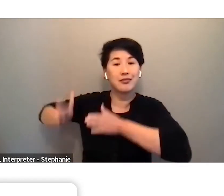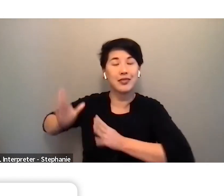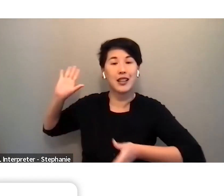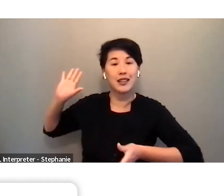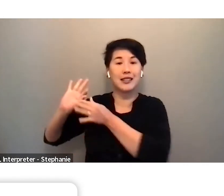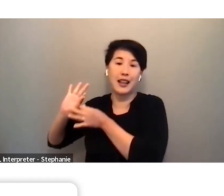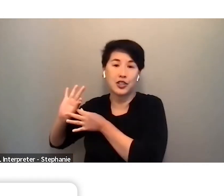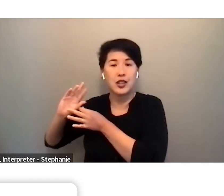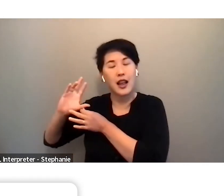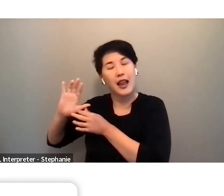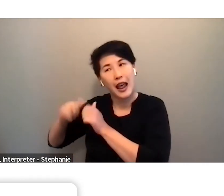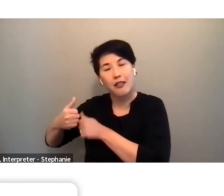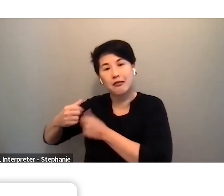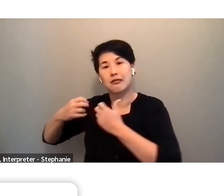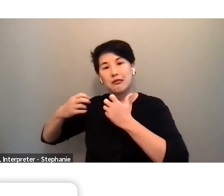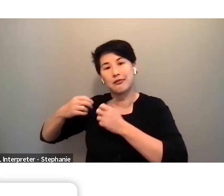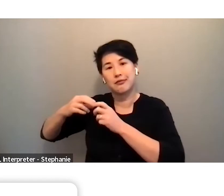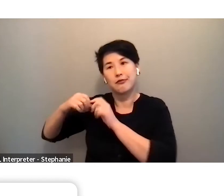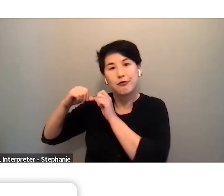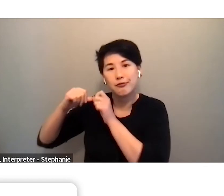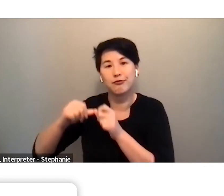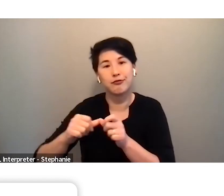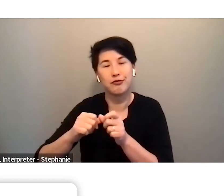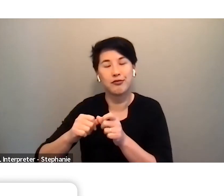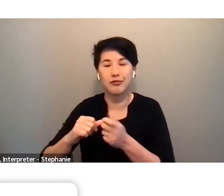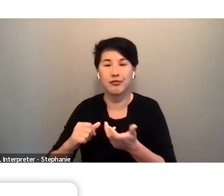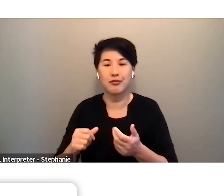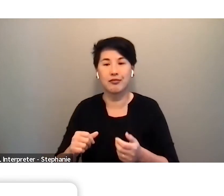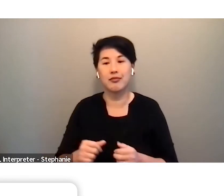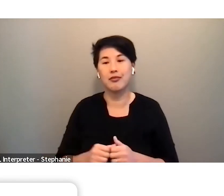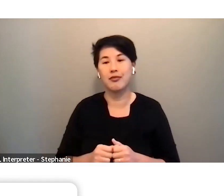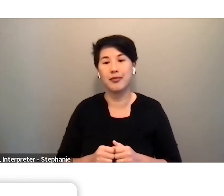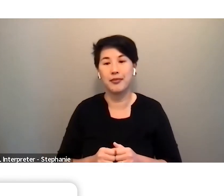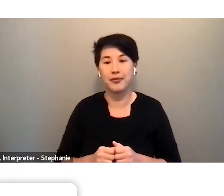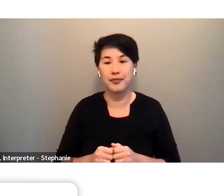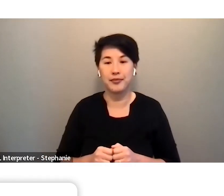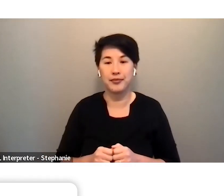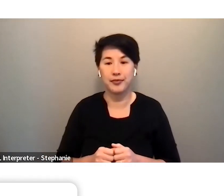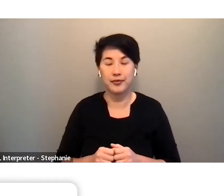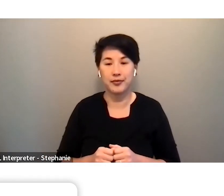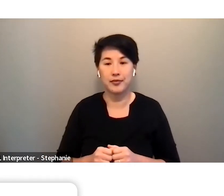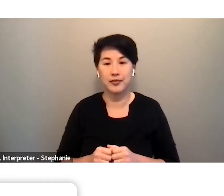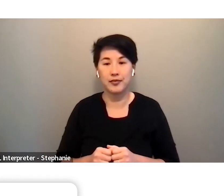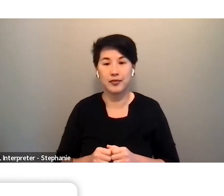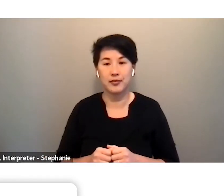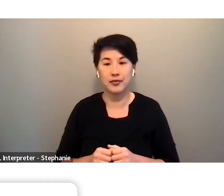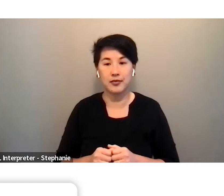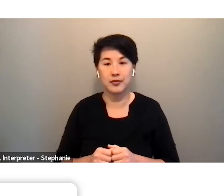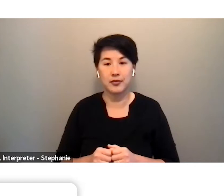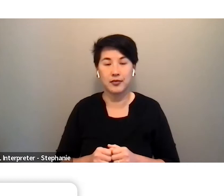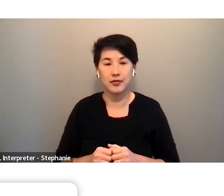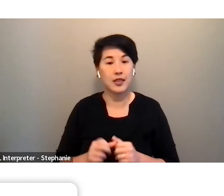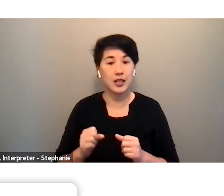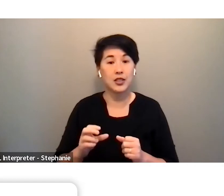mean, I know when we looked at the work that Material Returns is